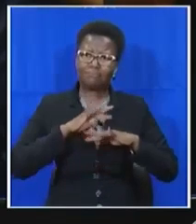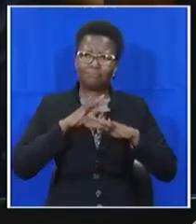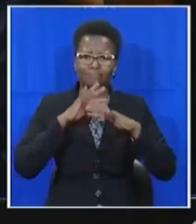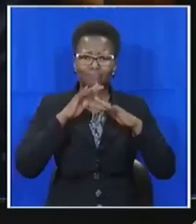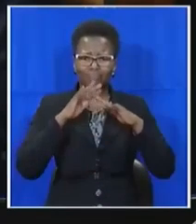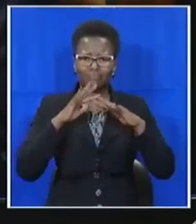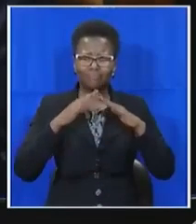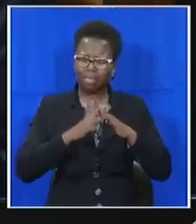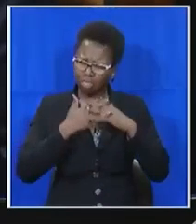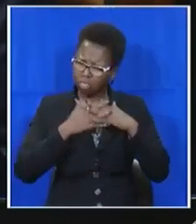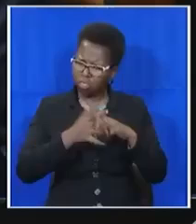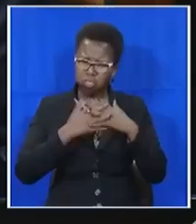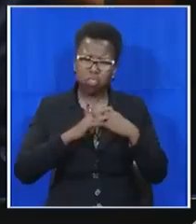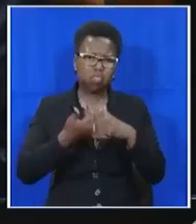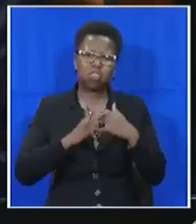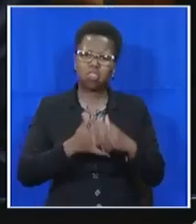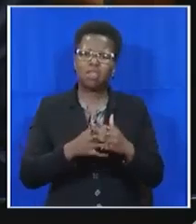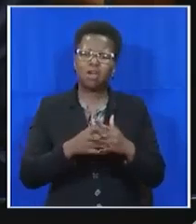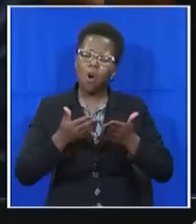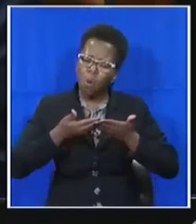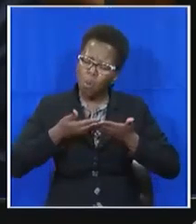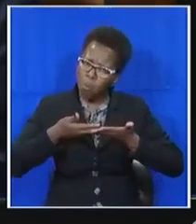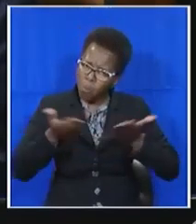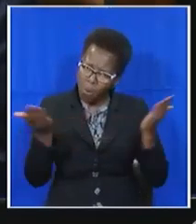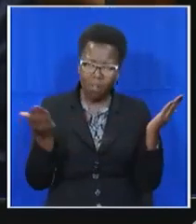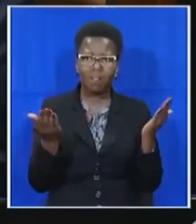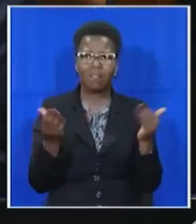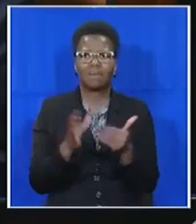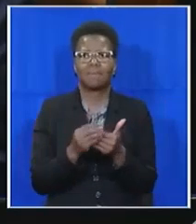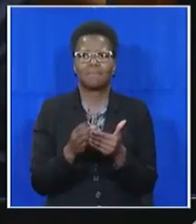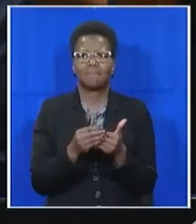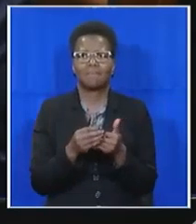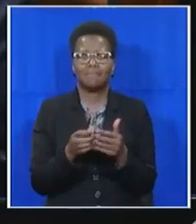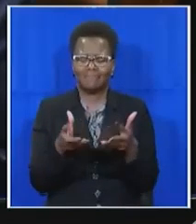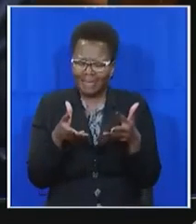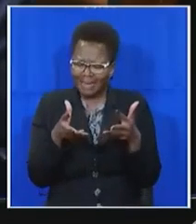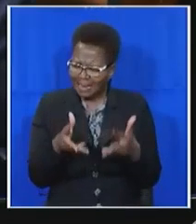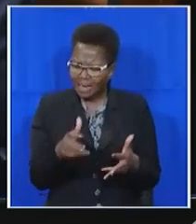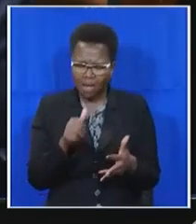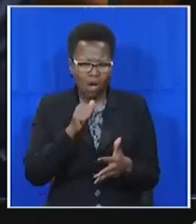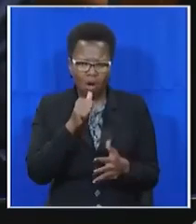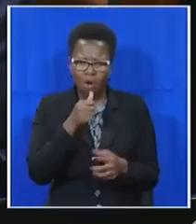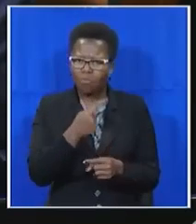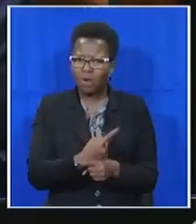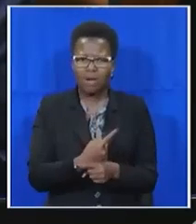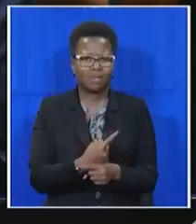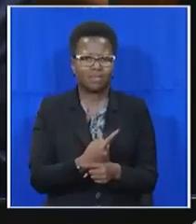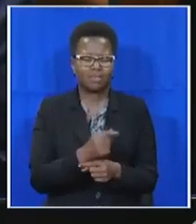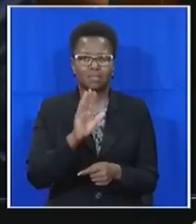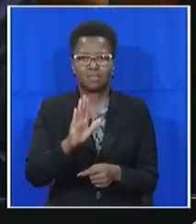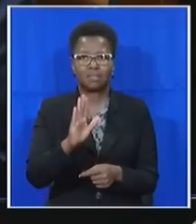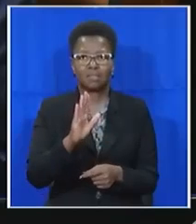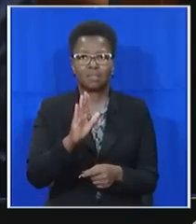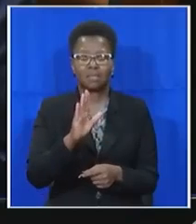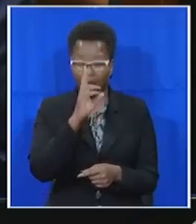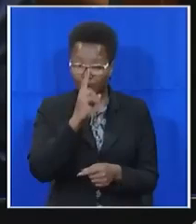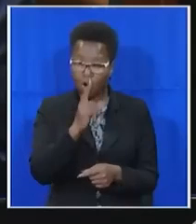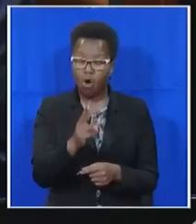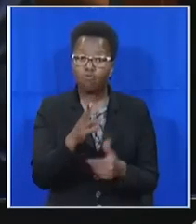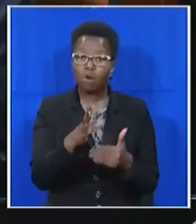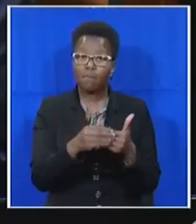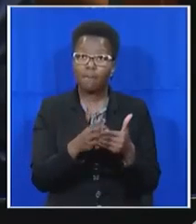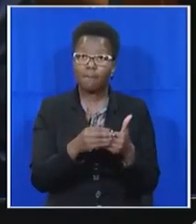you use, all of you. And therefore, it is inappropriate for you to, honorable members,